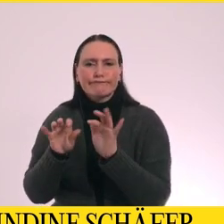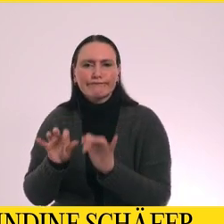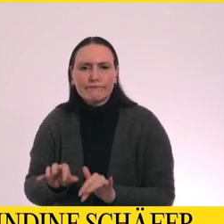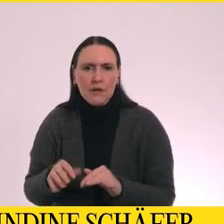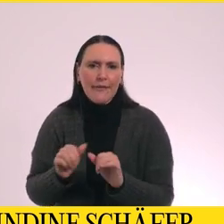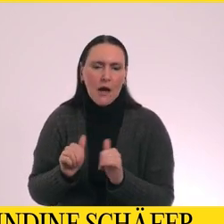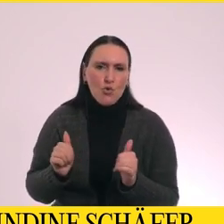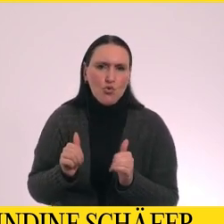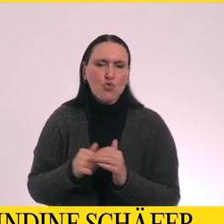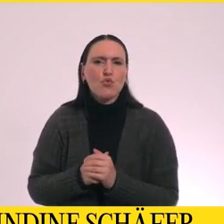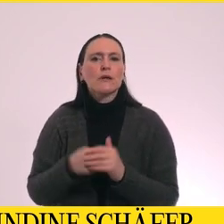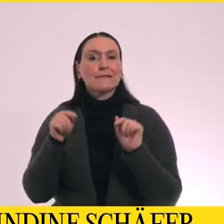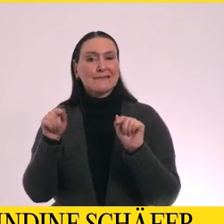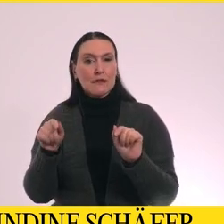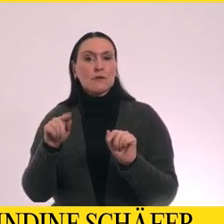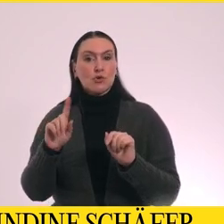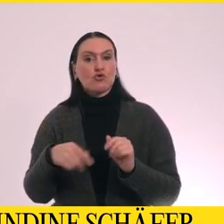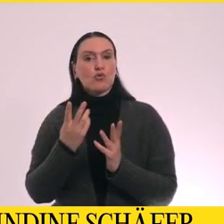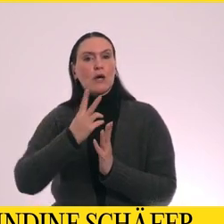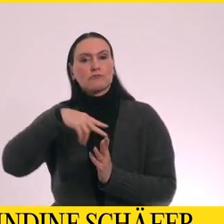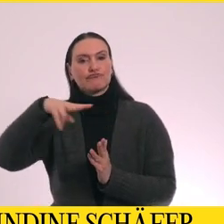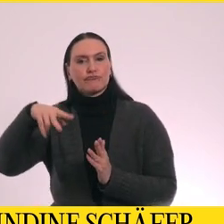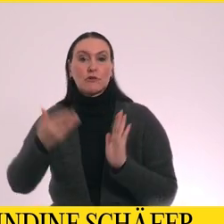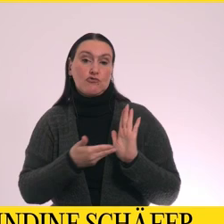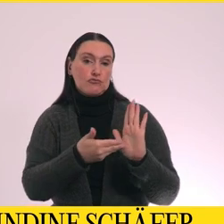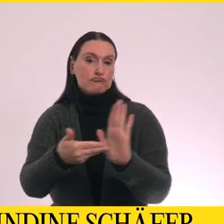that will be exhibited or showcased